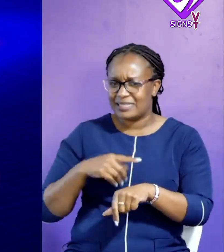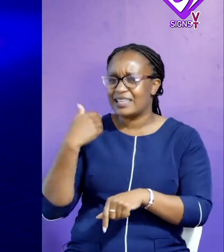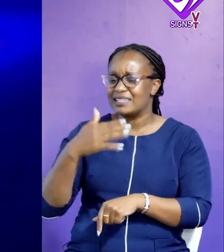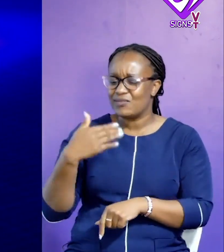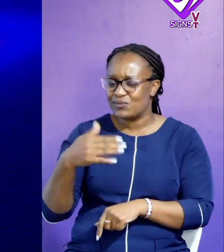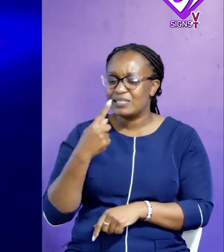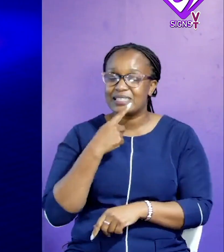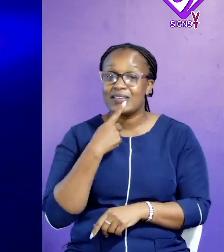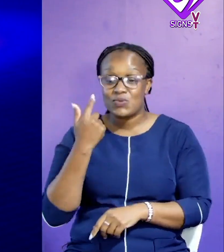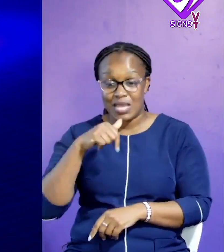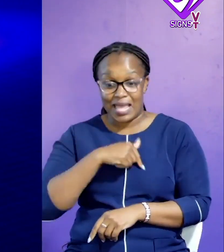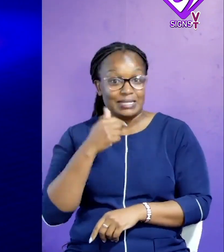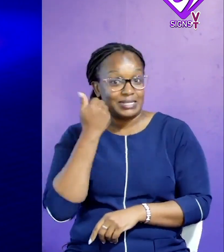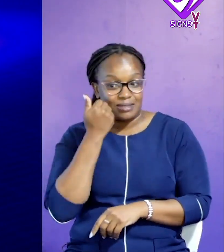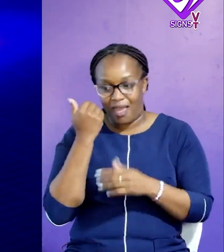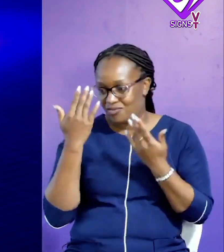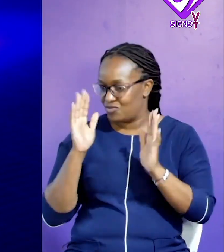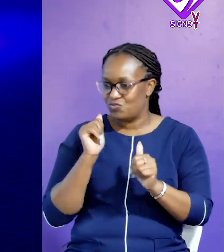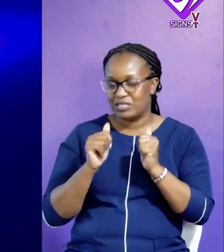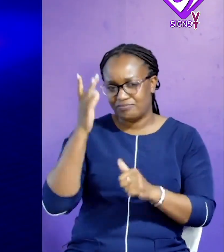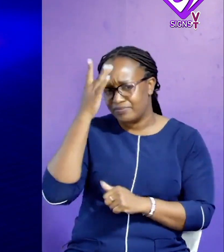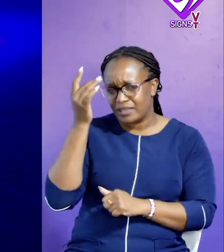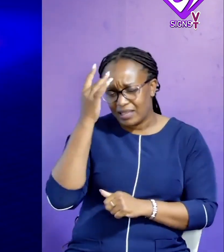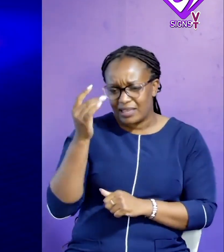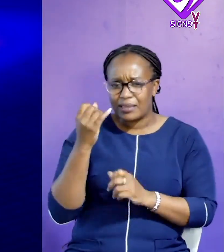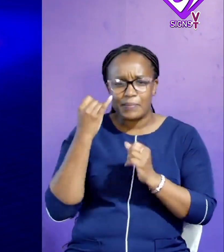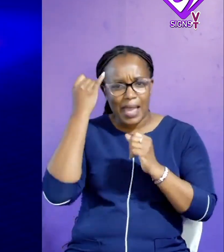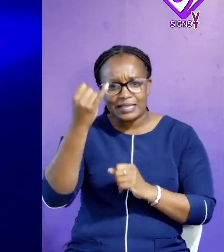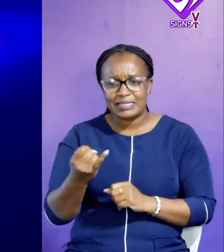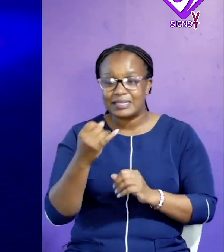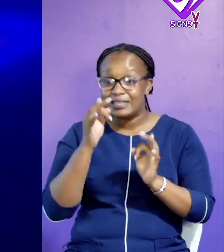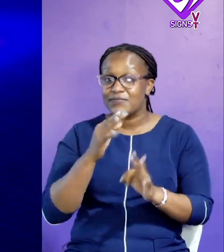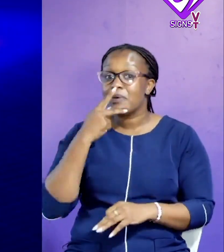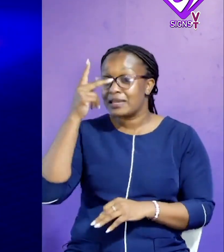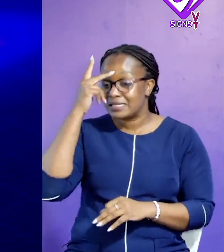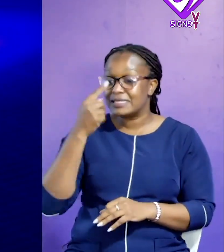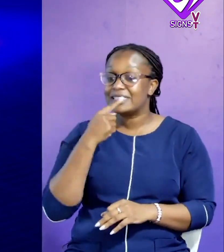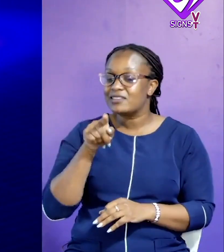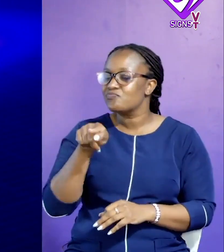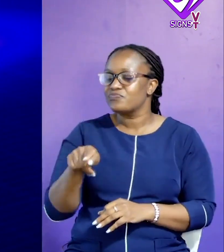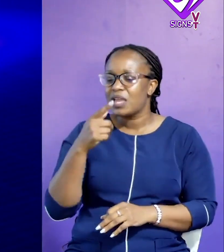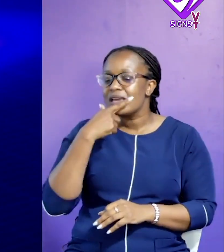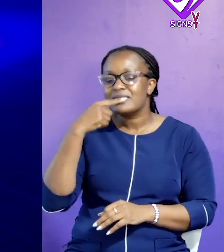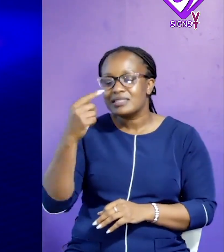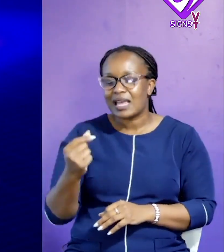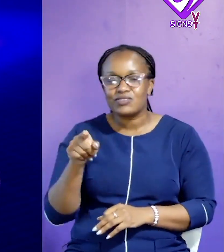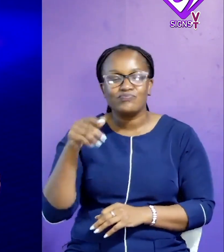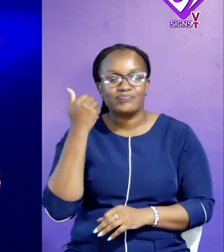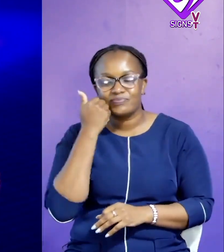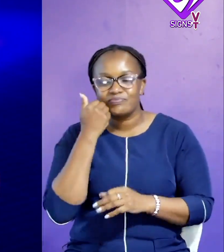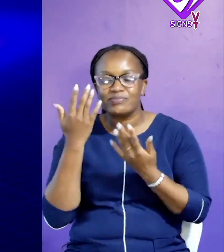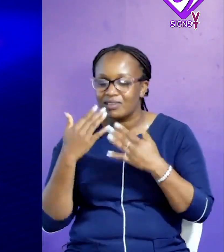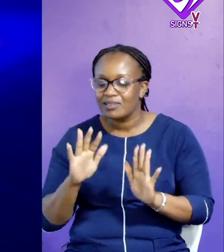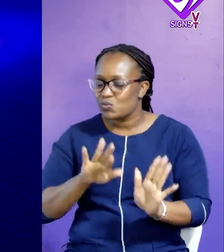have. So wakituambia, mzazi angesema Richard saizi amegonjeka, wacha tumweke kando sasa, we concentrate